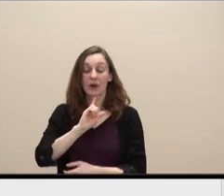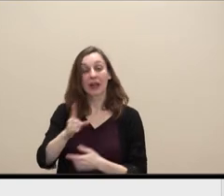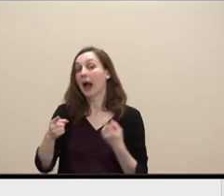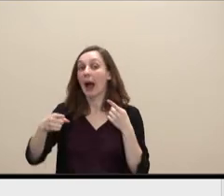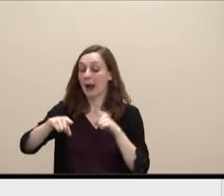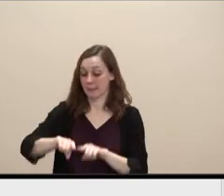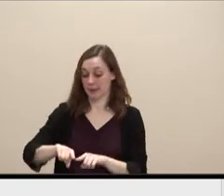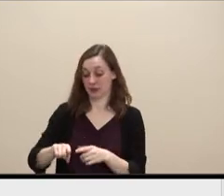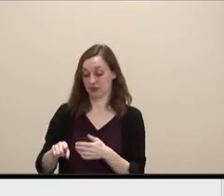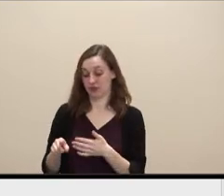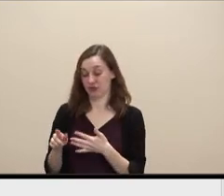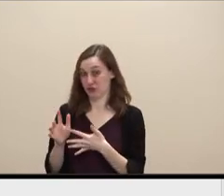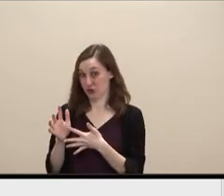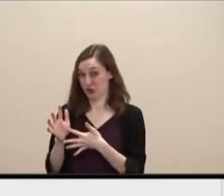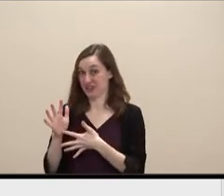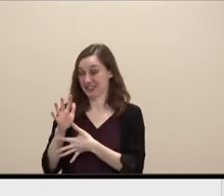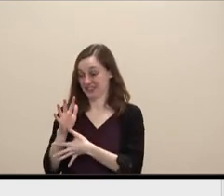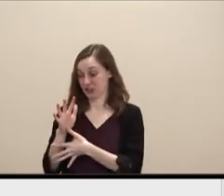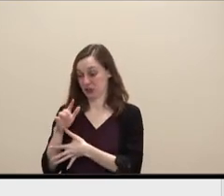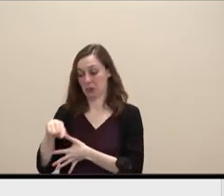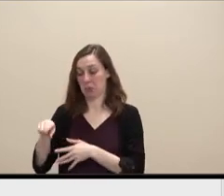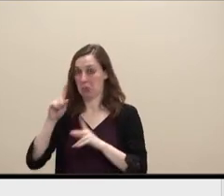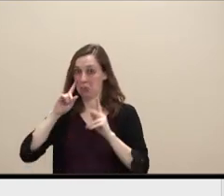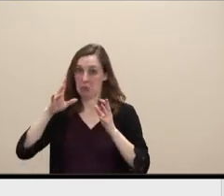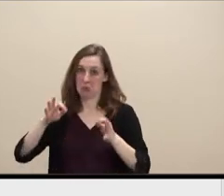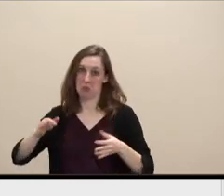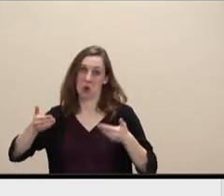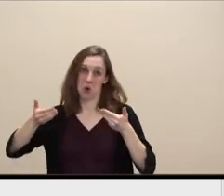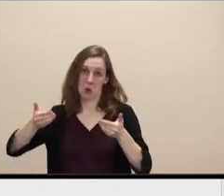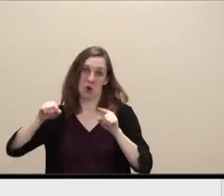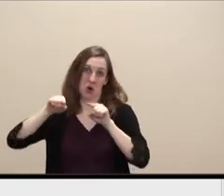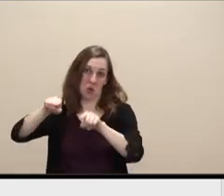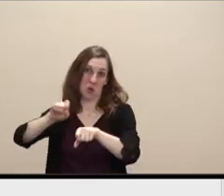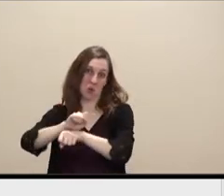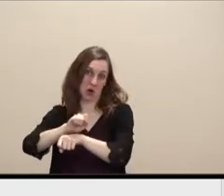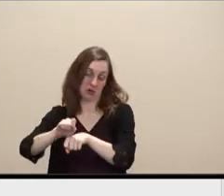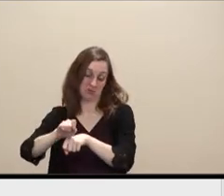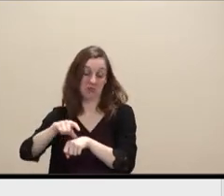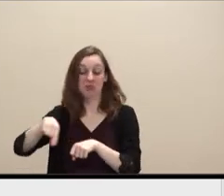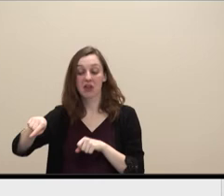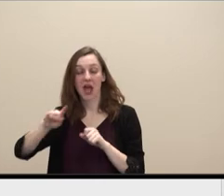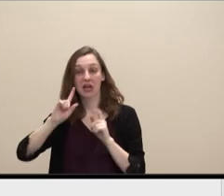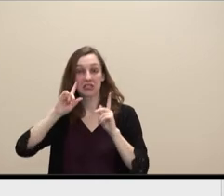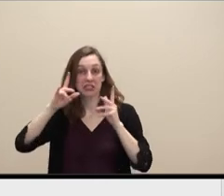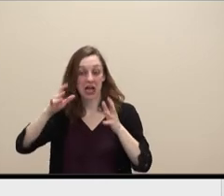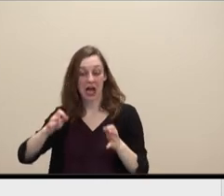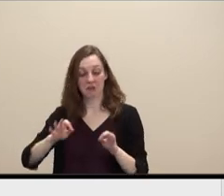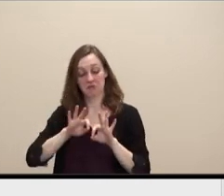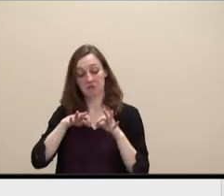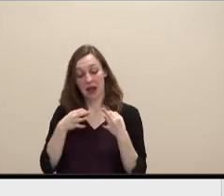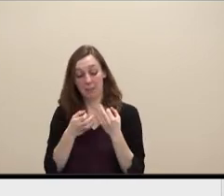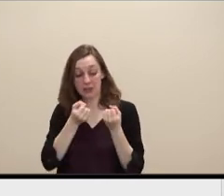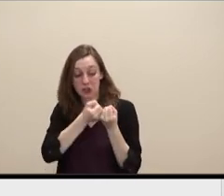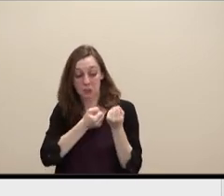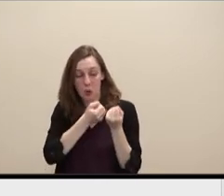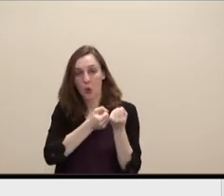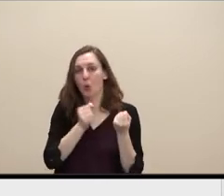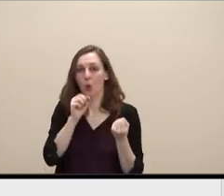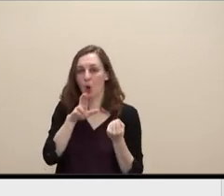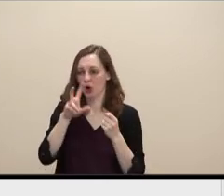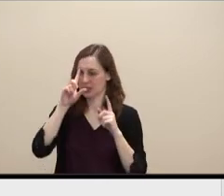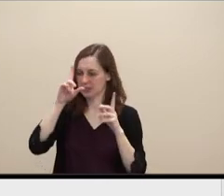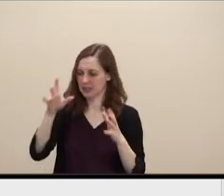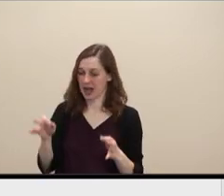seniors are going to work, and they're either doing it for the family or because of the time that they're opening up to themselves with